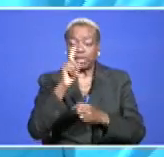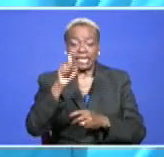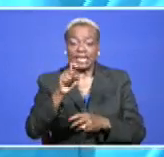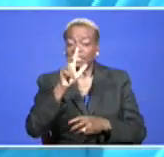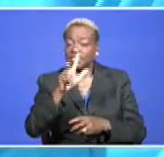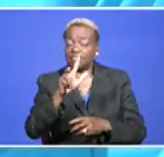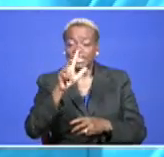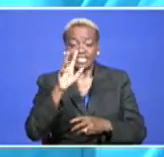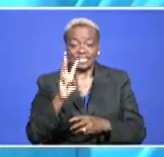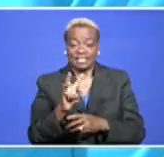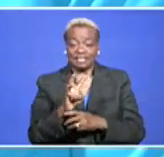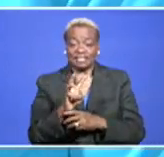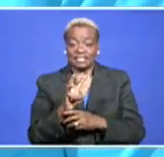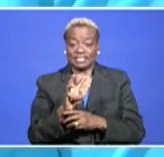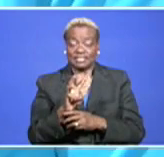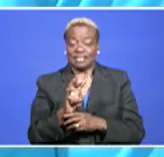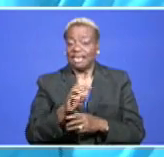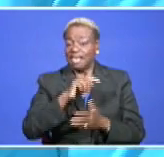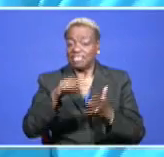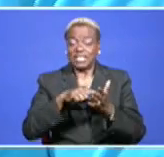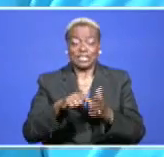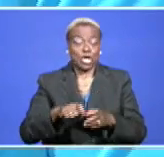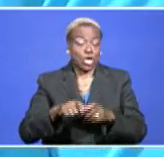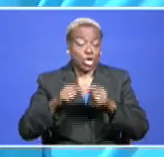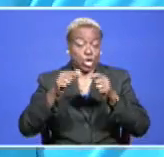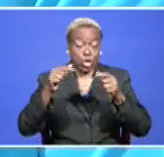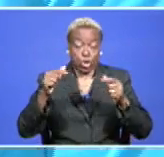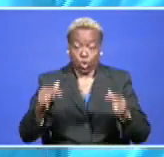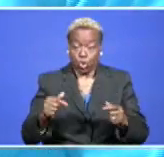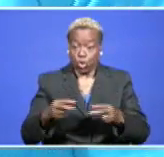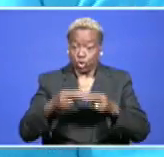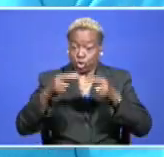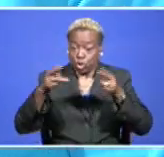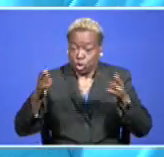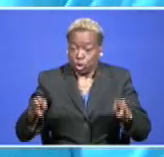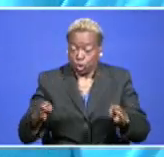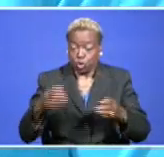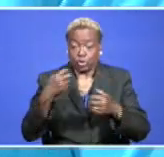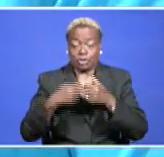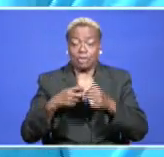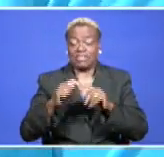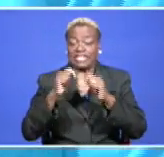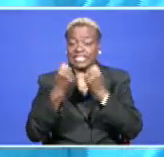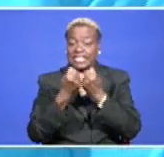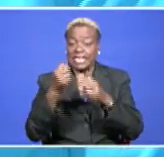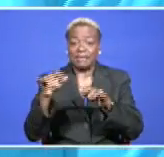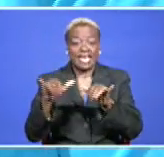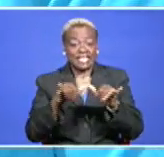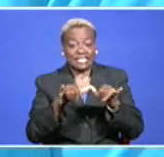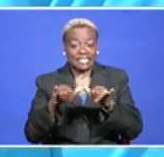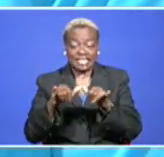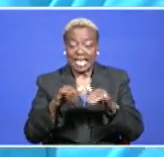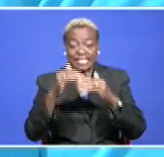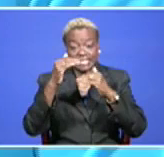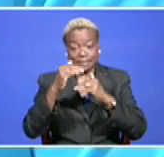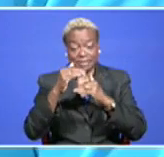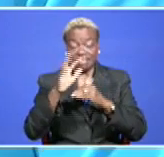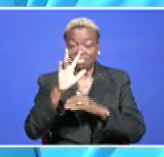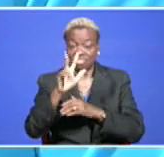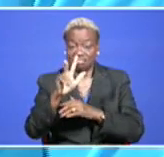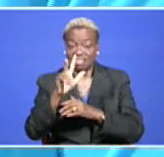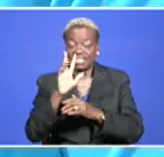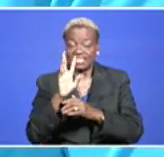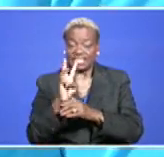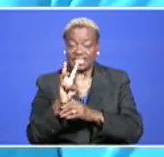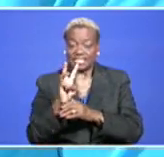of which 36 athletes to take. CARIFTA swimming, unlike other sports, we have a team size limit, and our team size limit is 36.